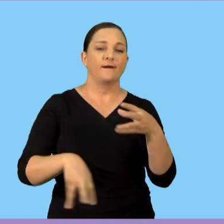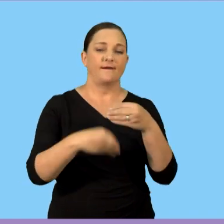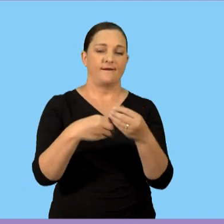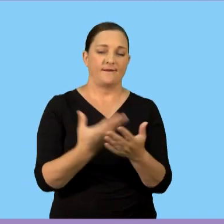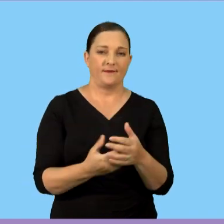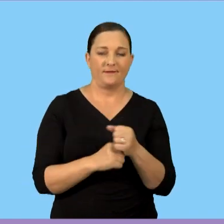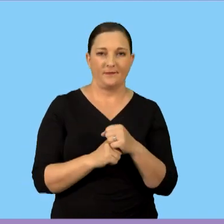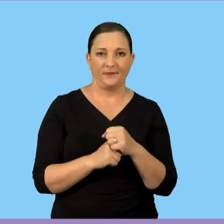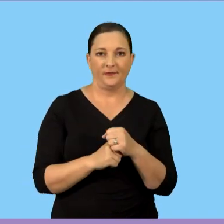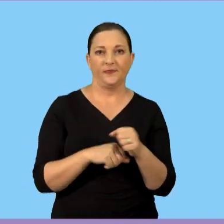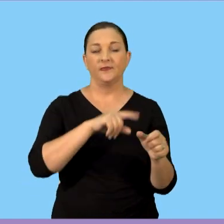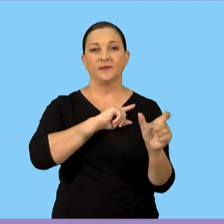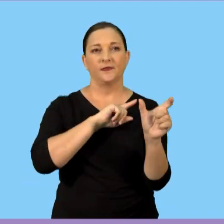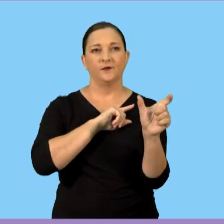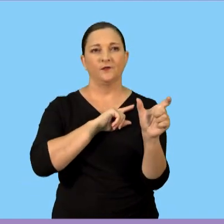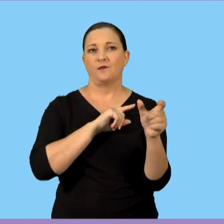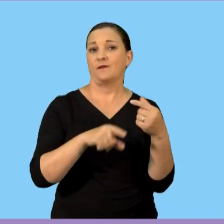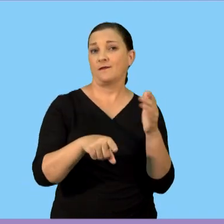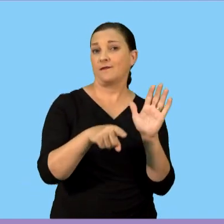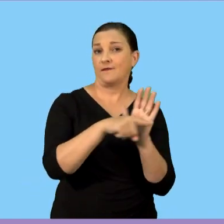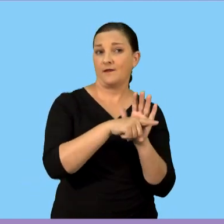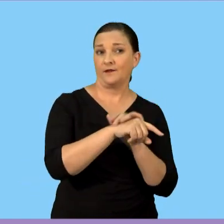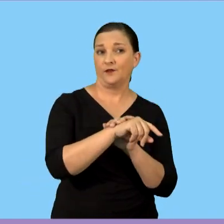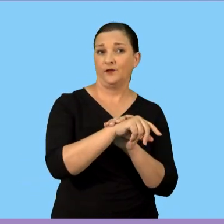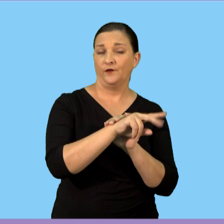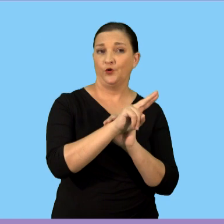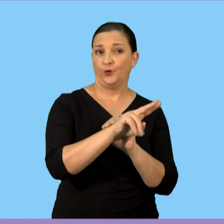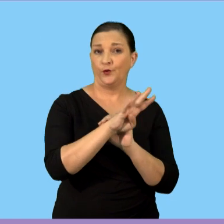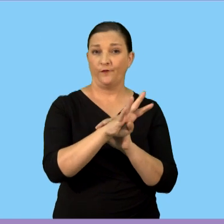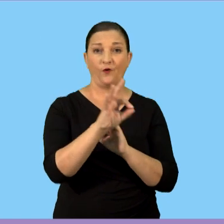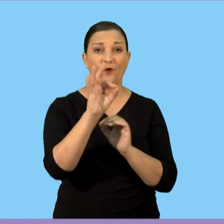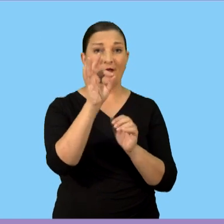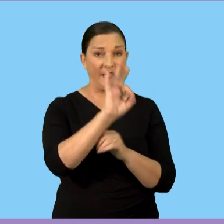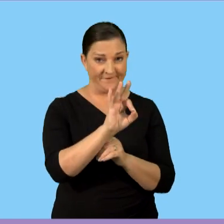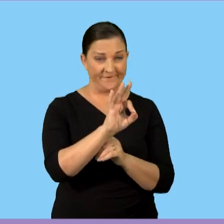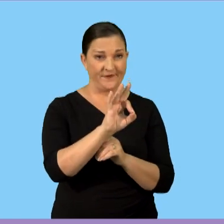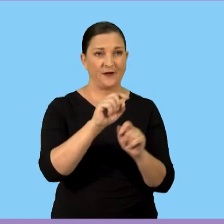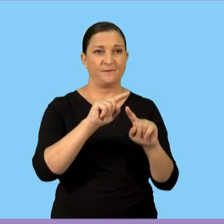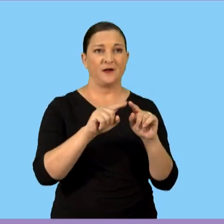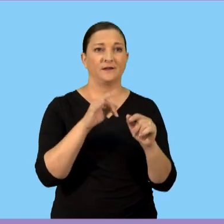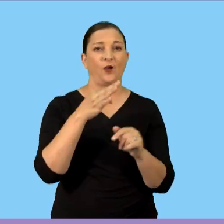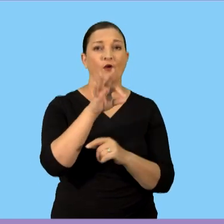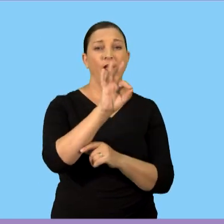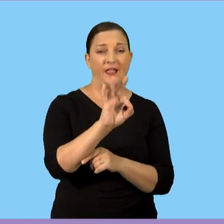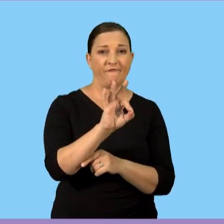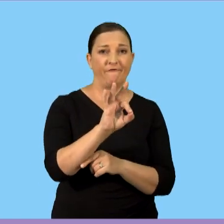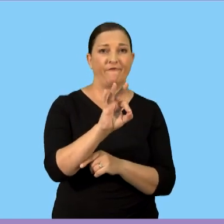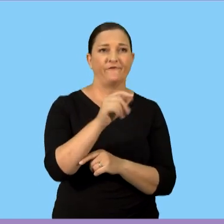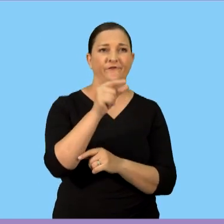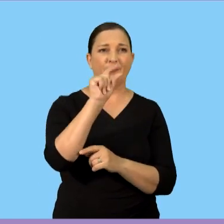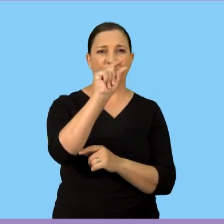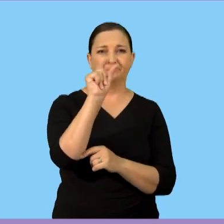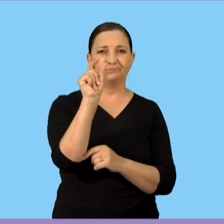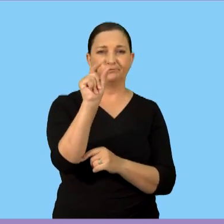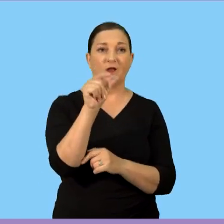are going to add them. So that is going to be a negative 24f, and my exponent is going to